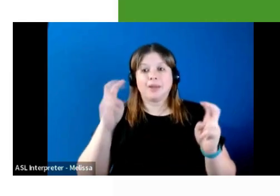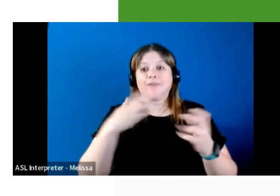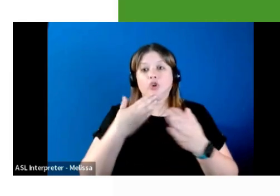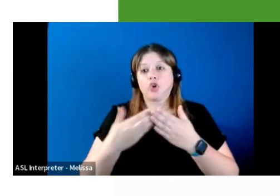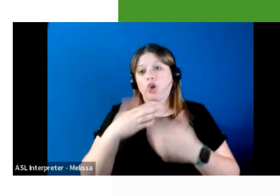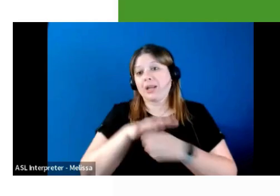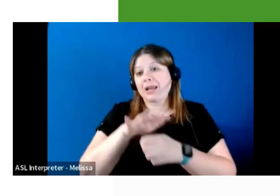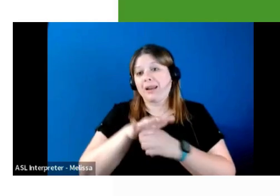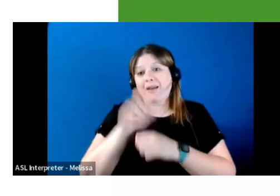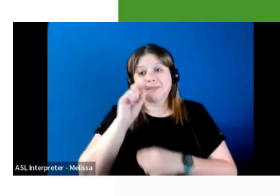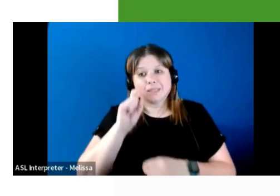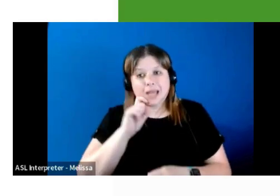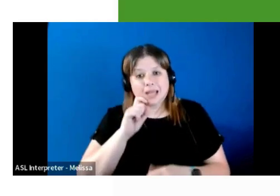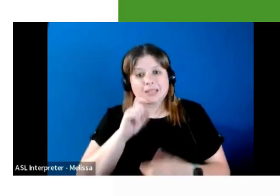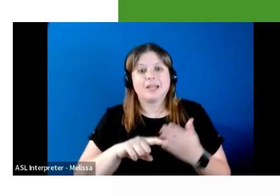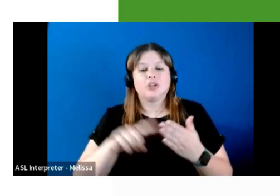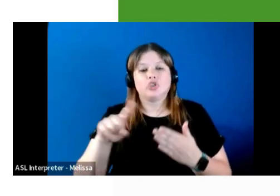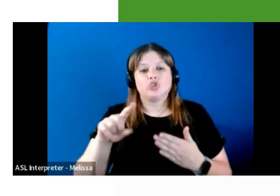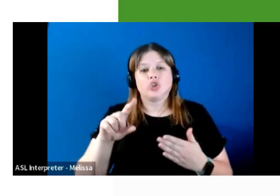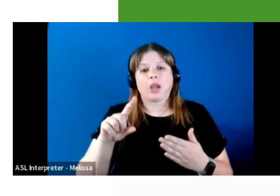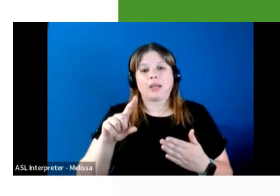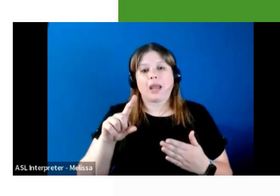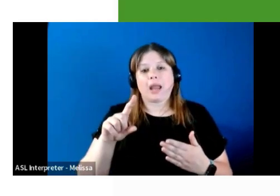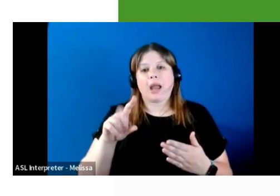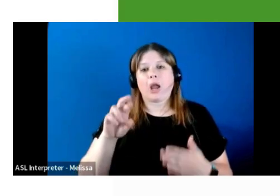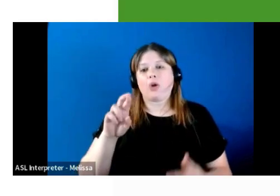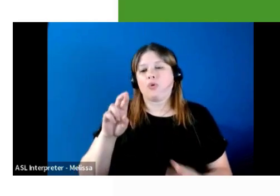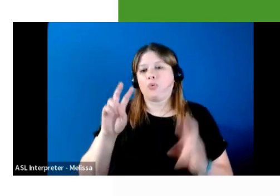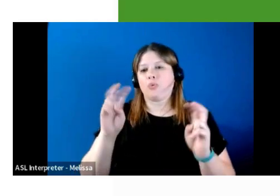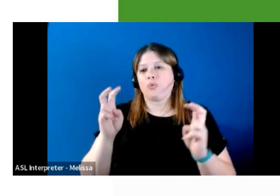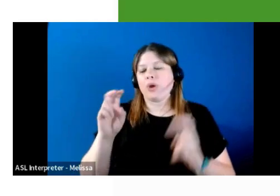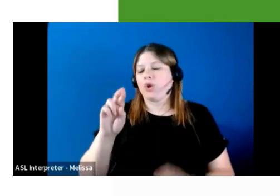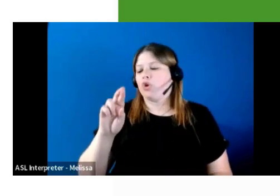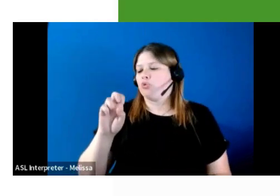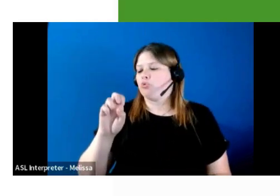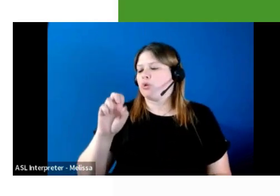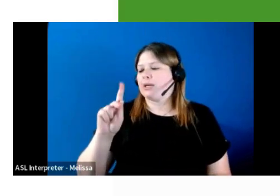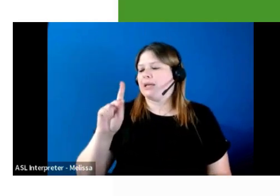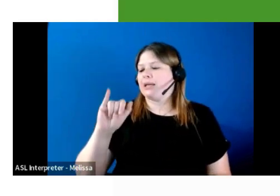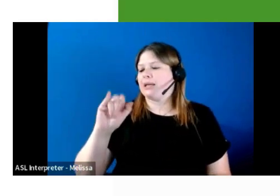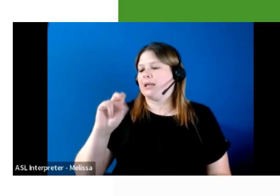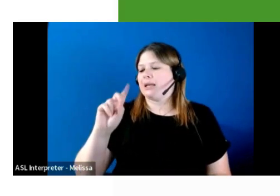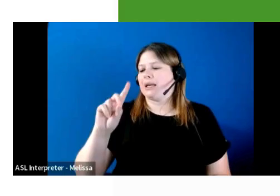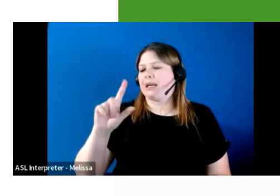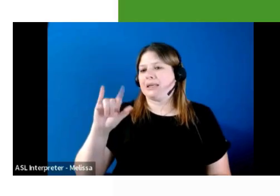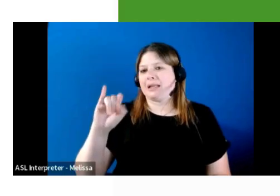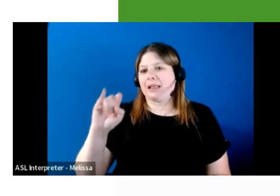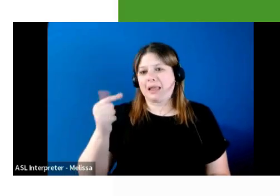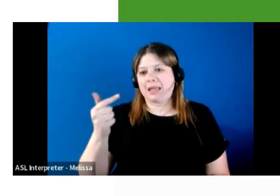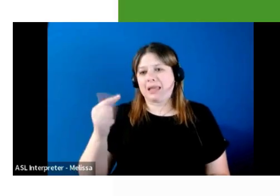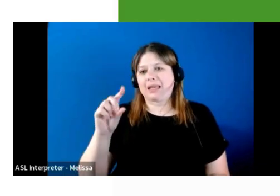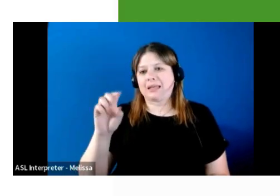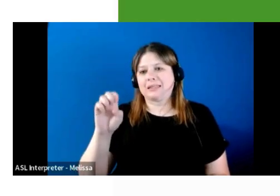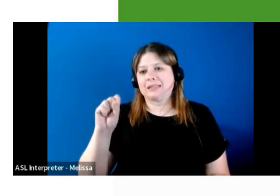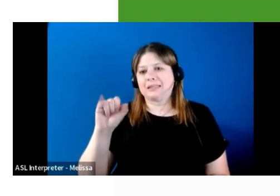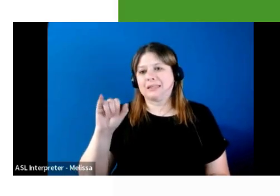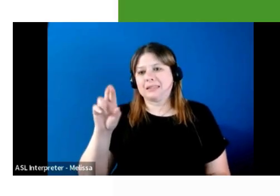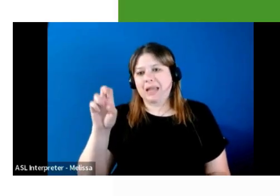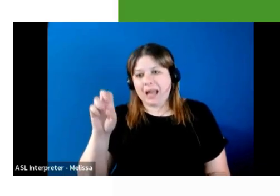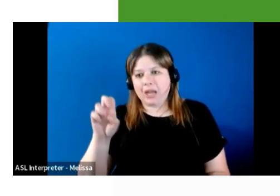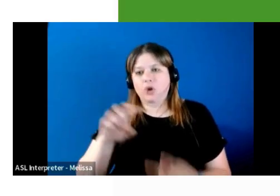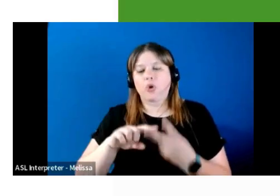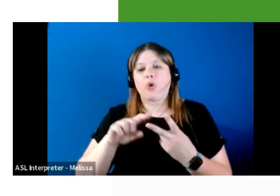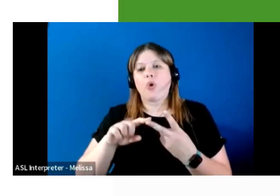out Rekindling Desire by Barry and Emily McCarthy, or Couple Sexuality After